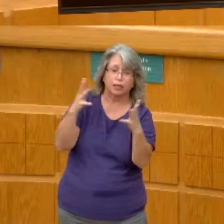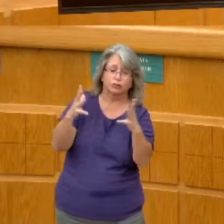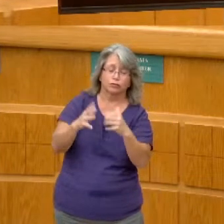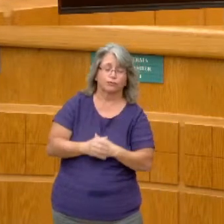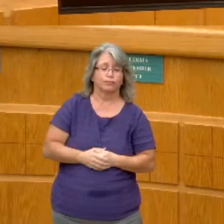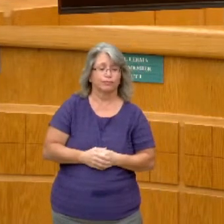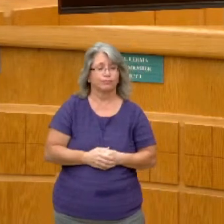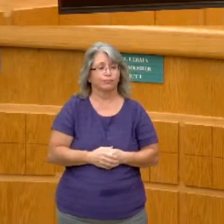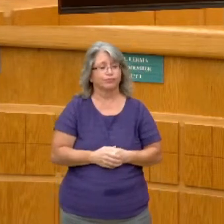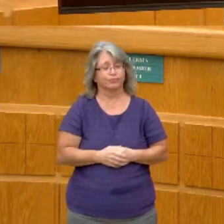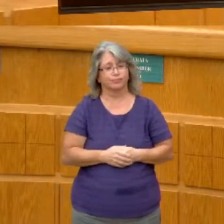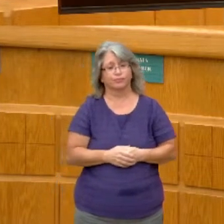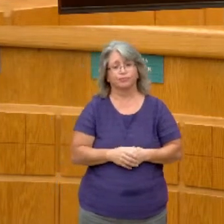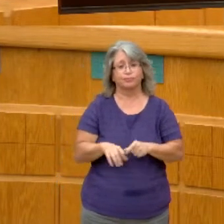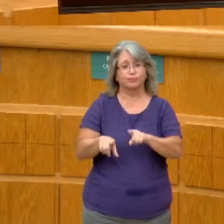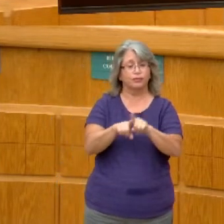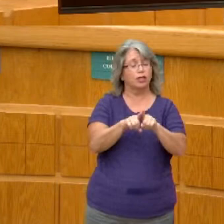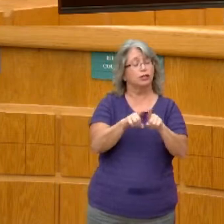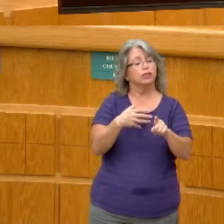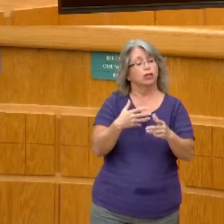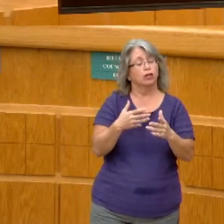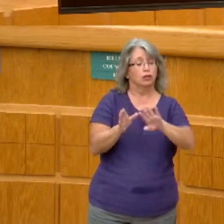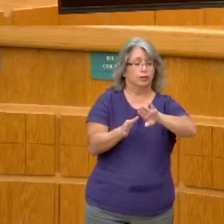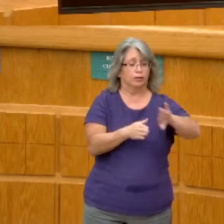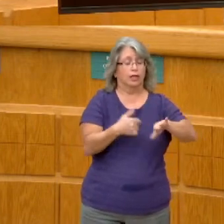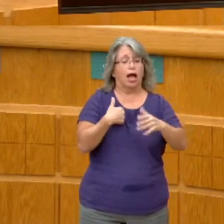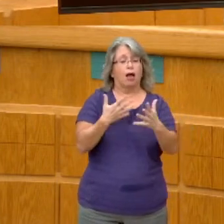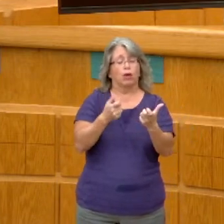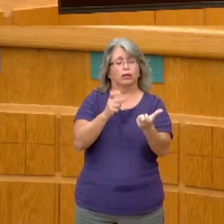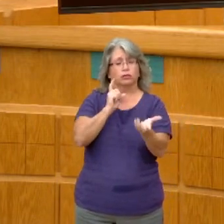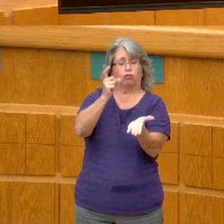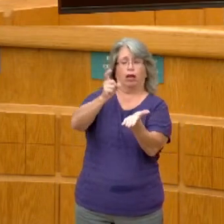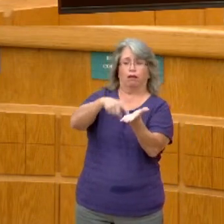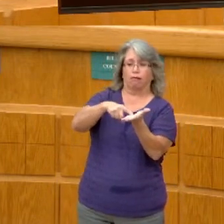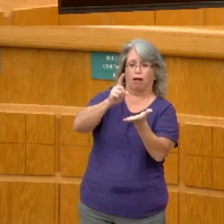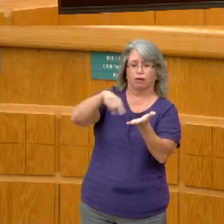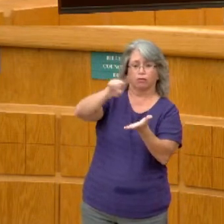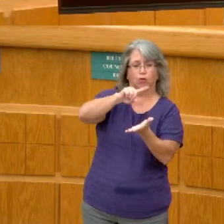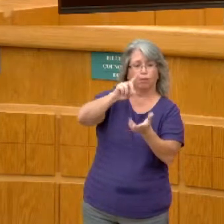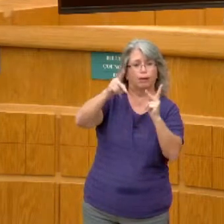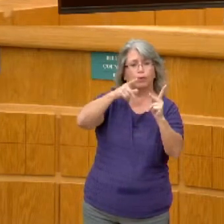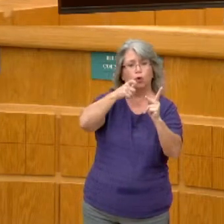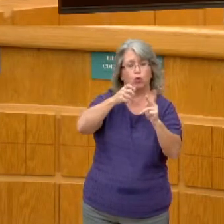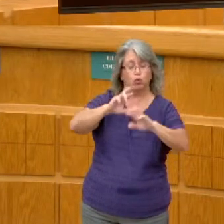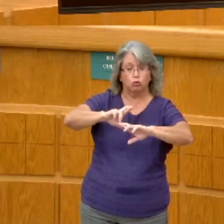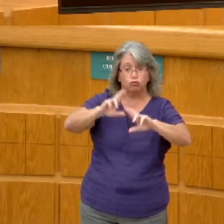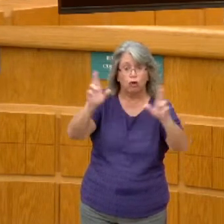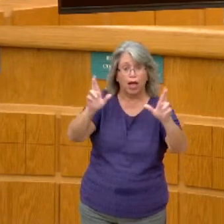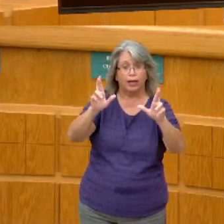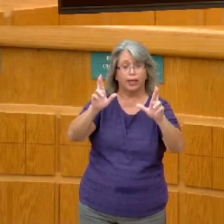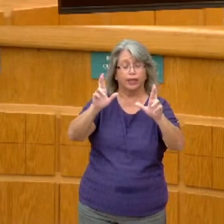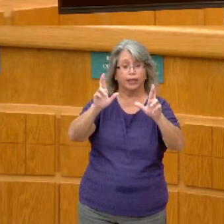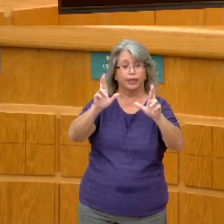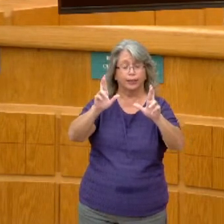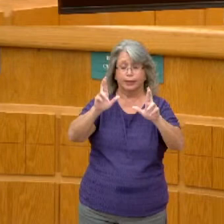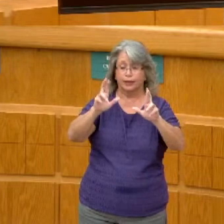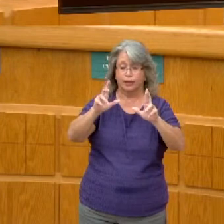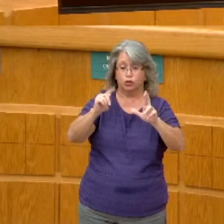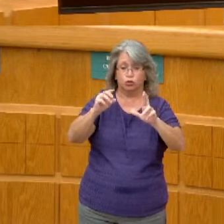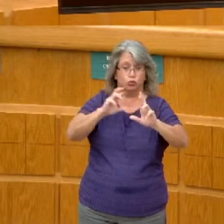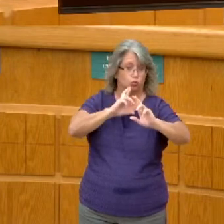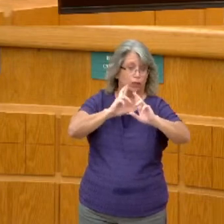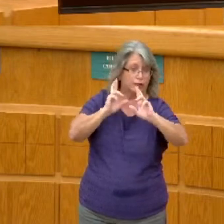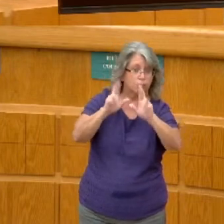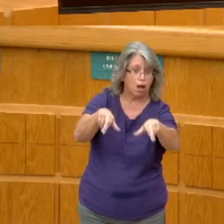acknowledge those who stood ready and for aid, response, and recovery if